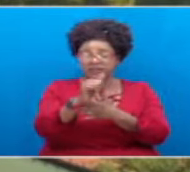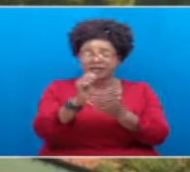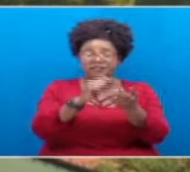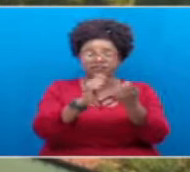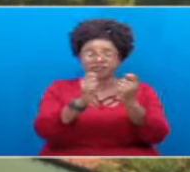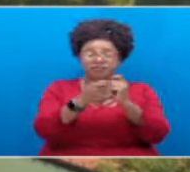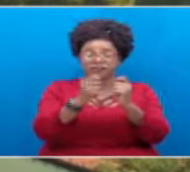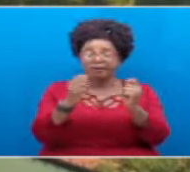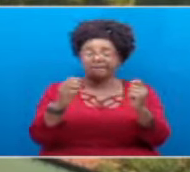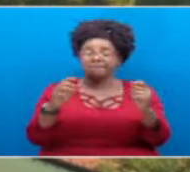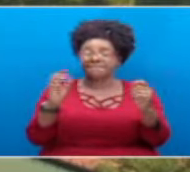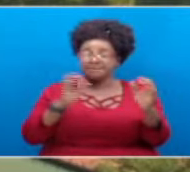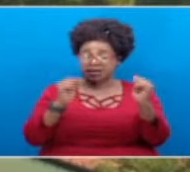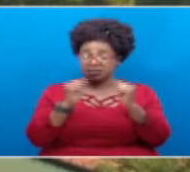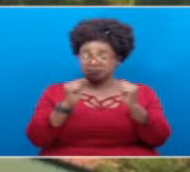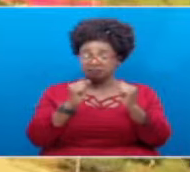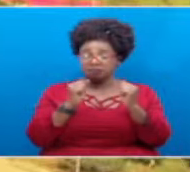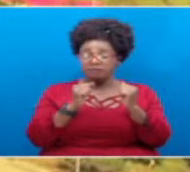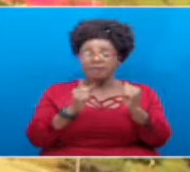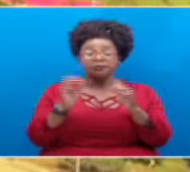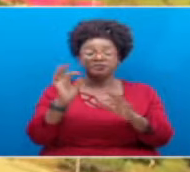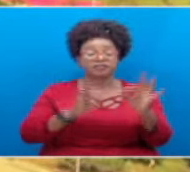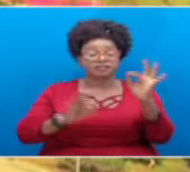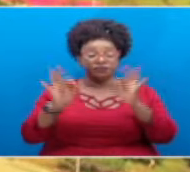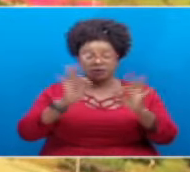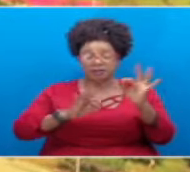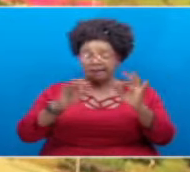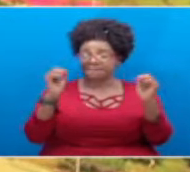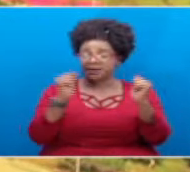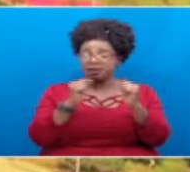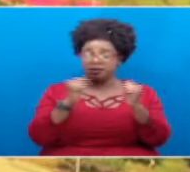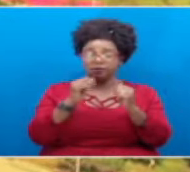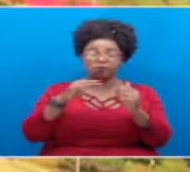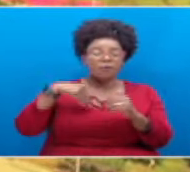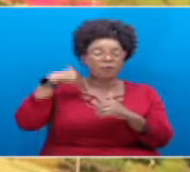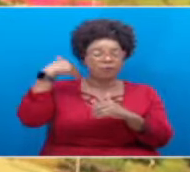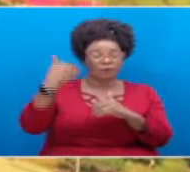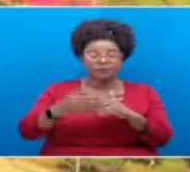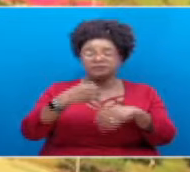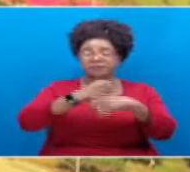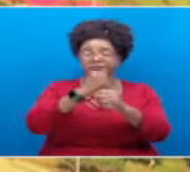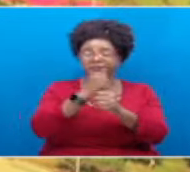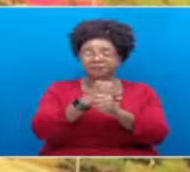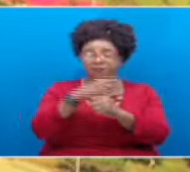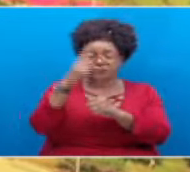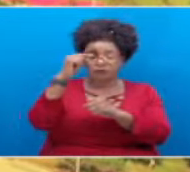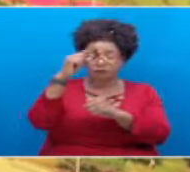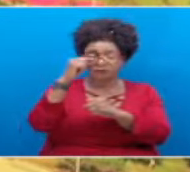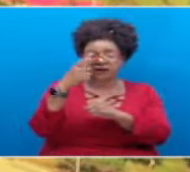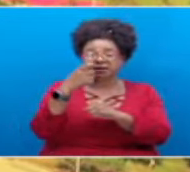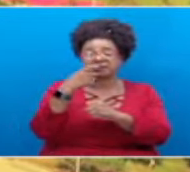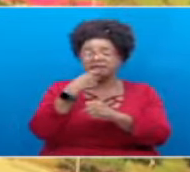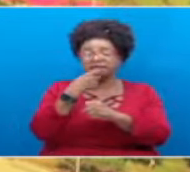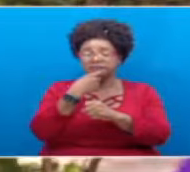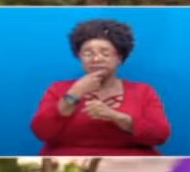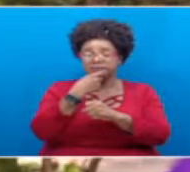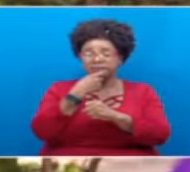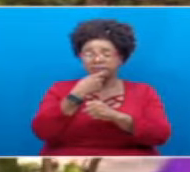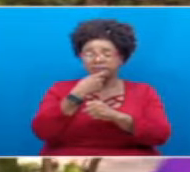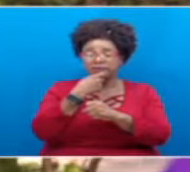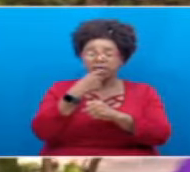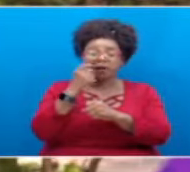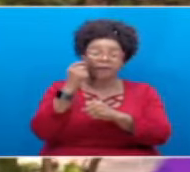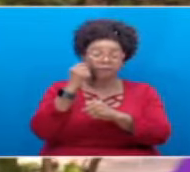malaria patterns. Traditionally, malaria has been endemic around the coast and lake region. The mosquitoes are becoming resistant